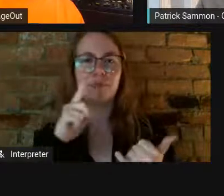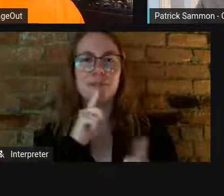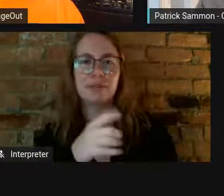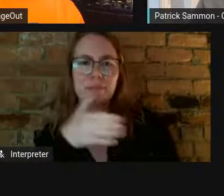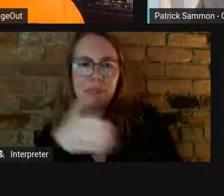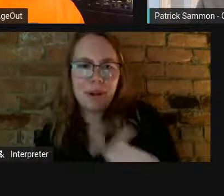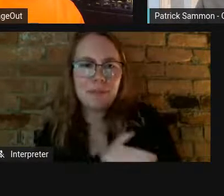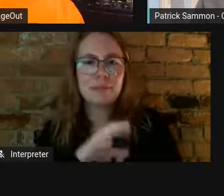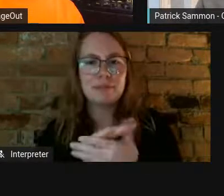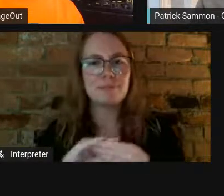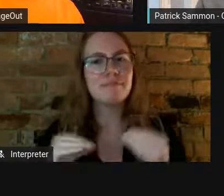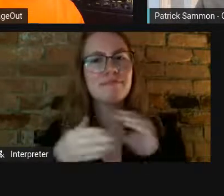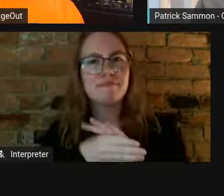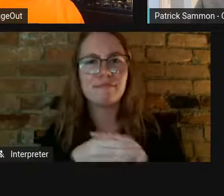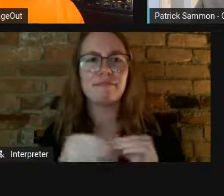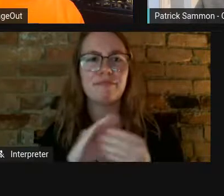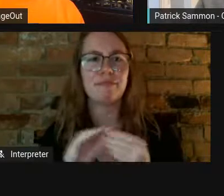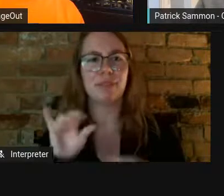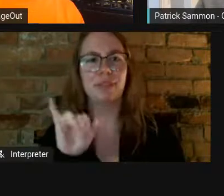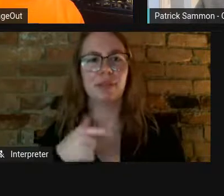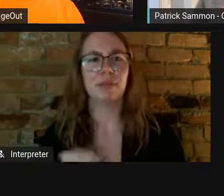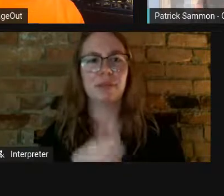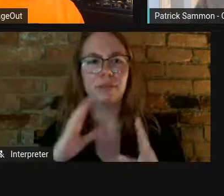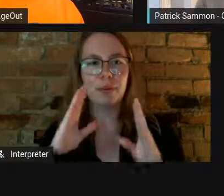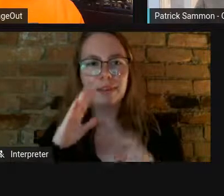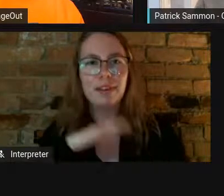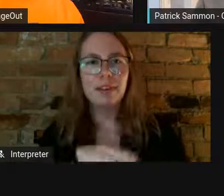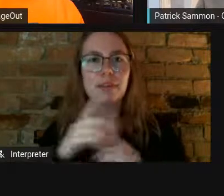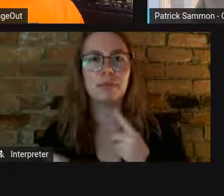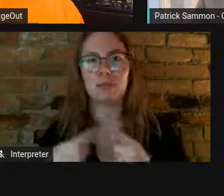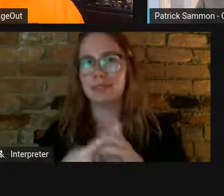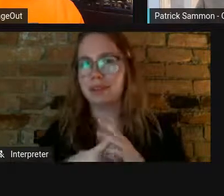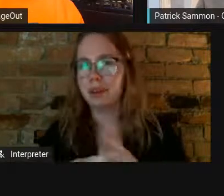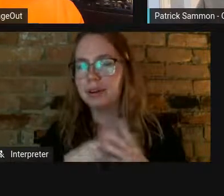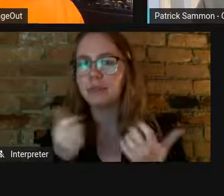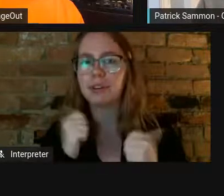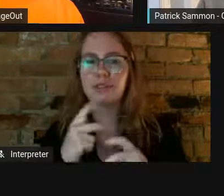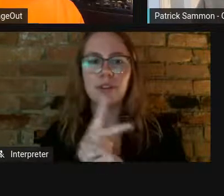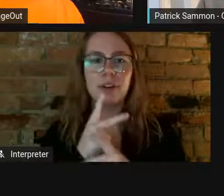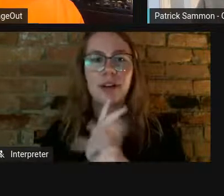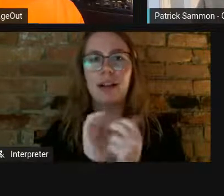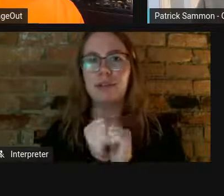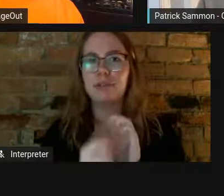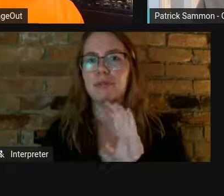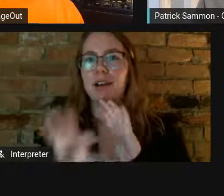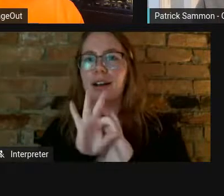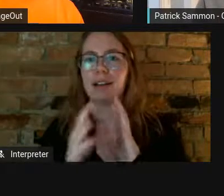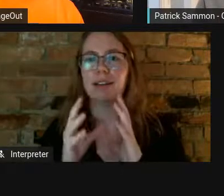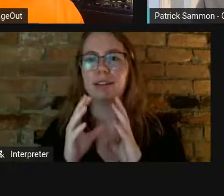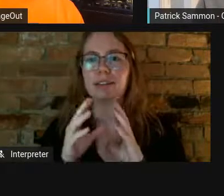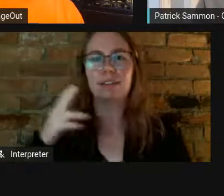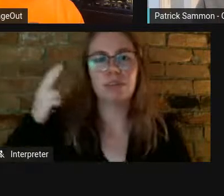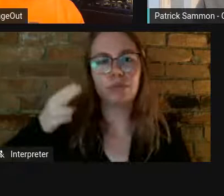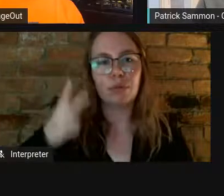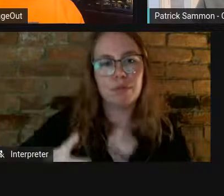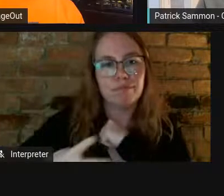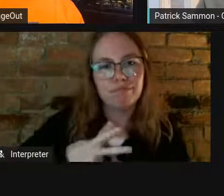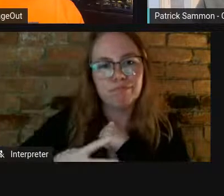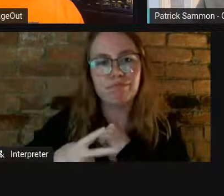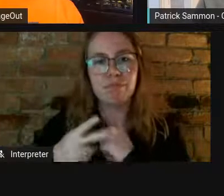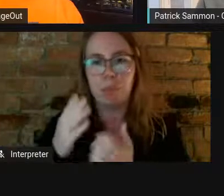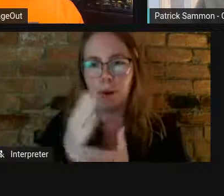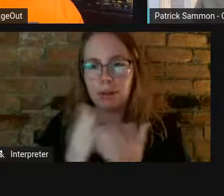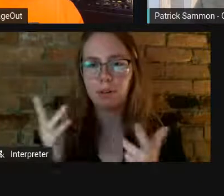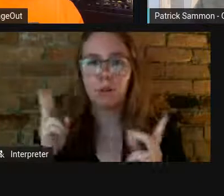was something we were focused on from the beginning, was to find those archival tidbits of our main characters so